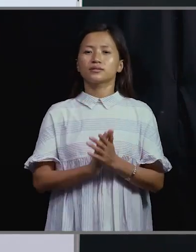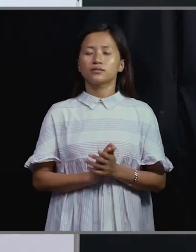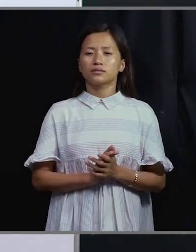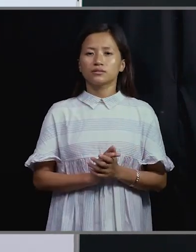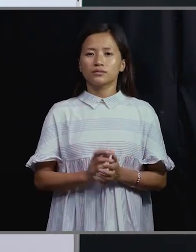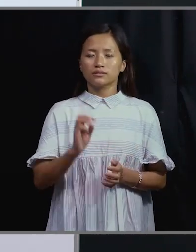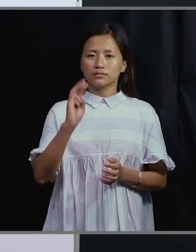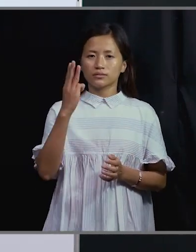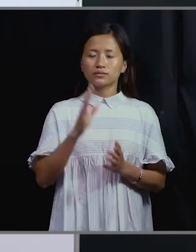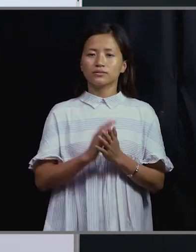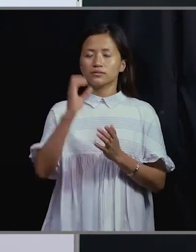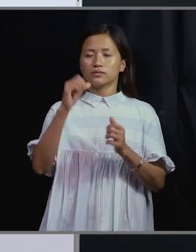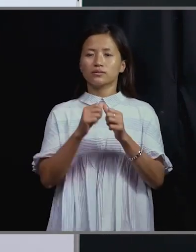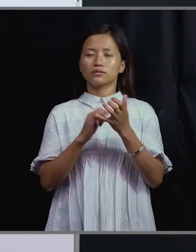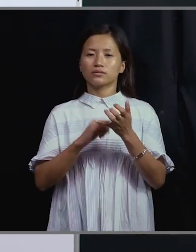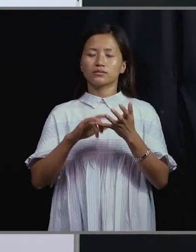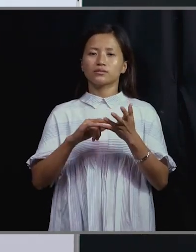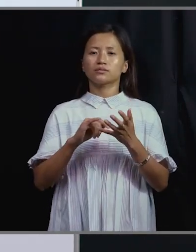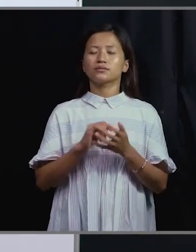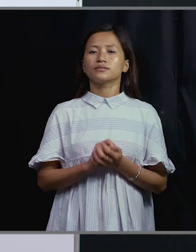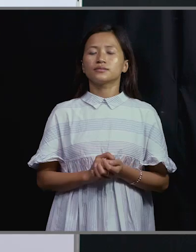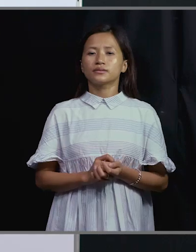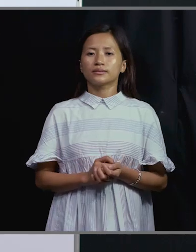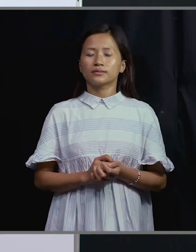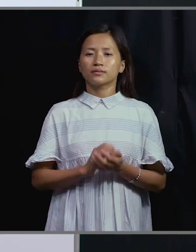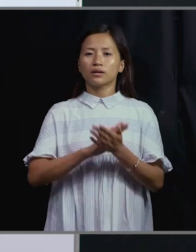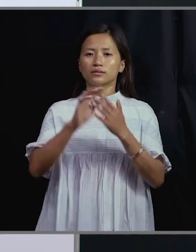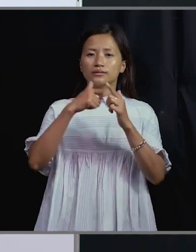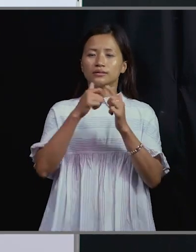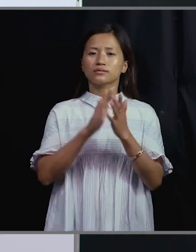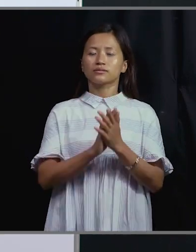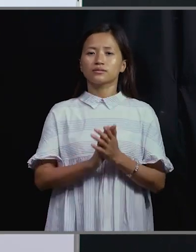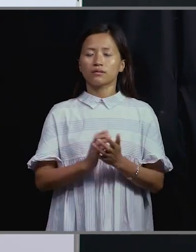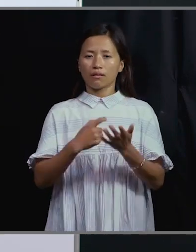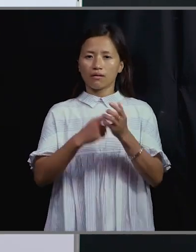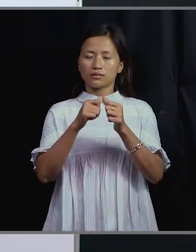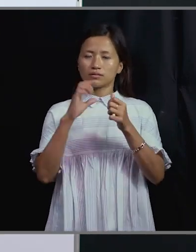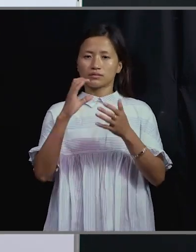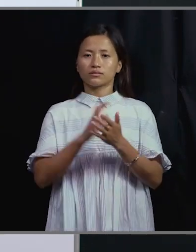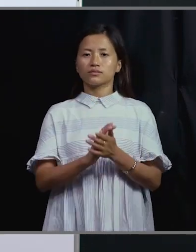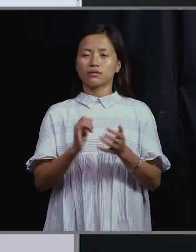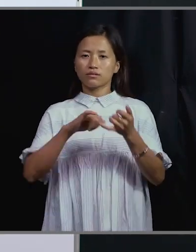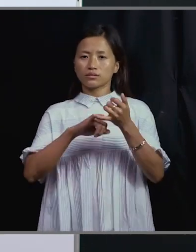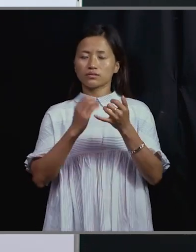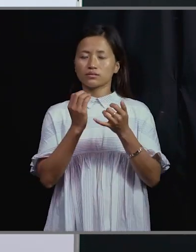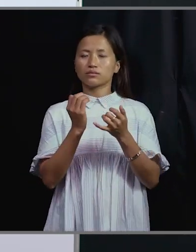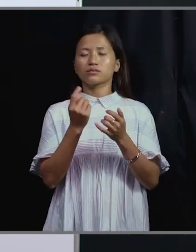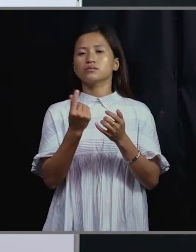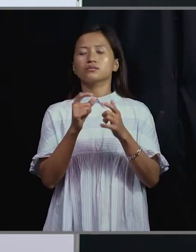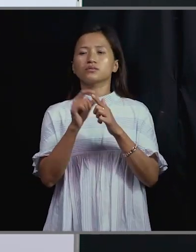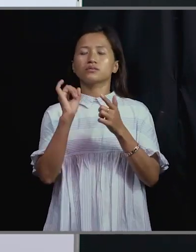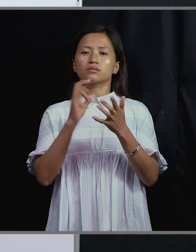Now, the third case is where these haloalkanes react with sodium metal.